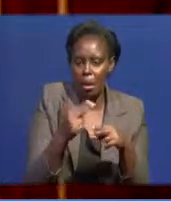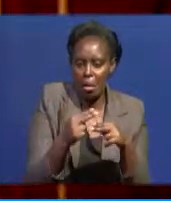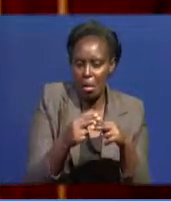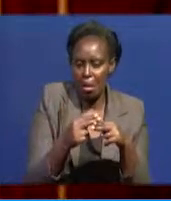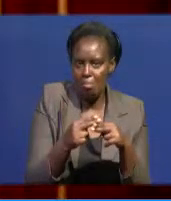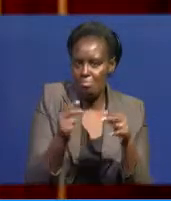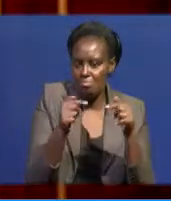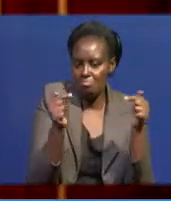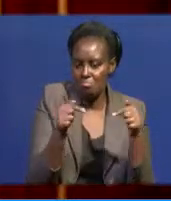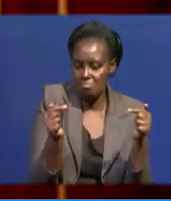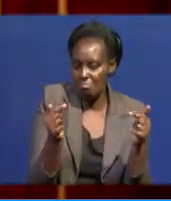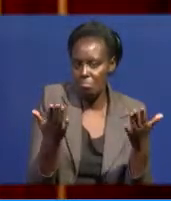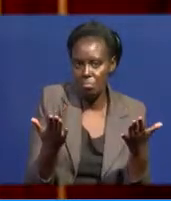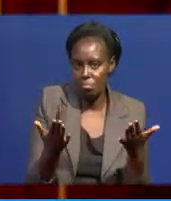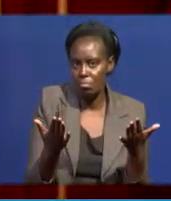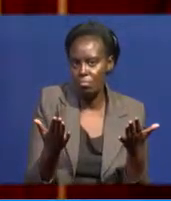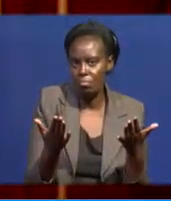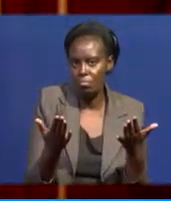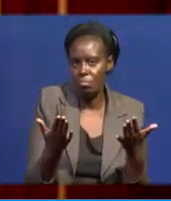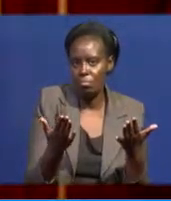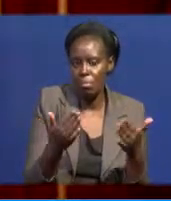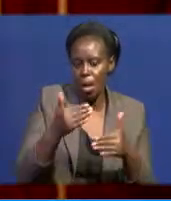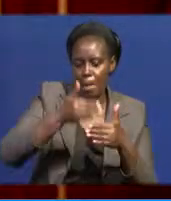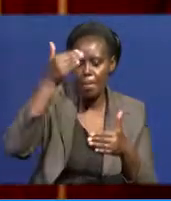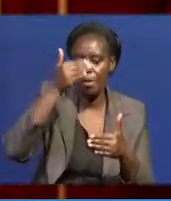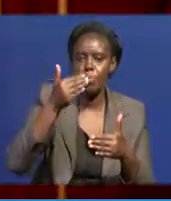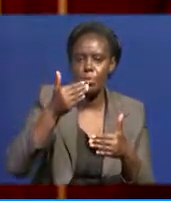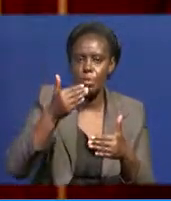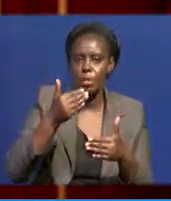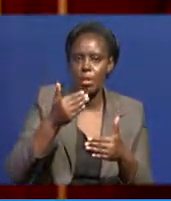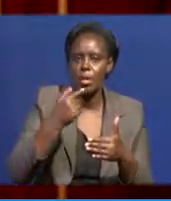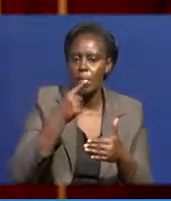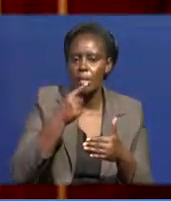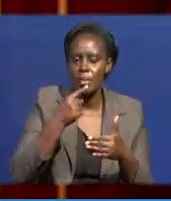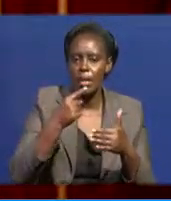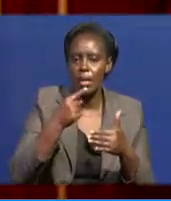disagreement on boundaries, but I want to assure her that